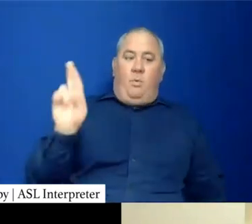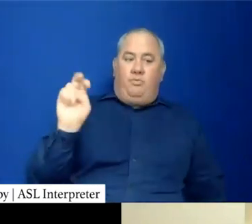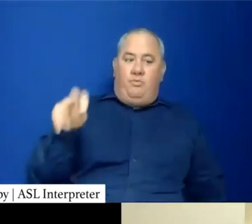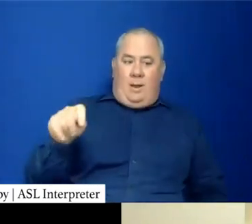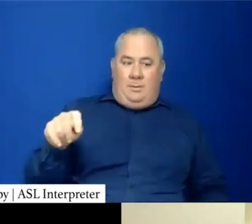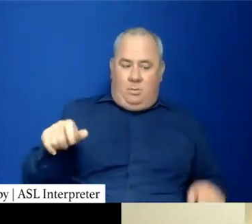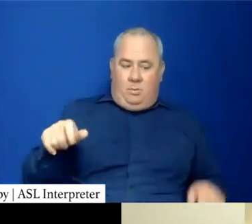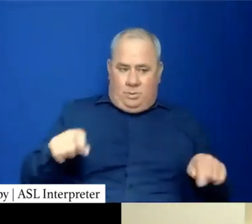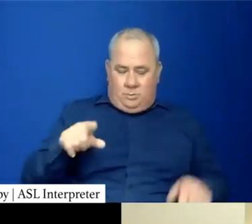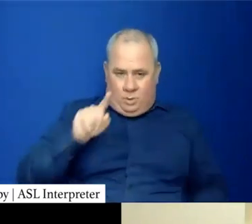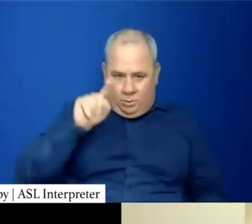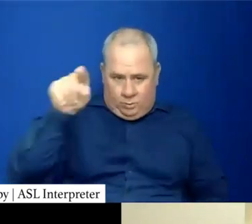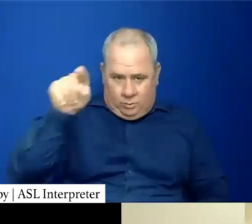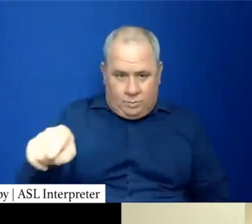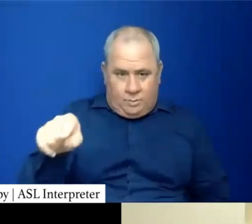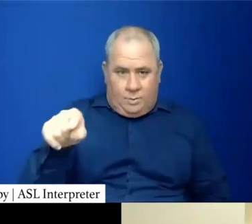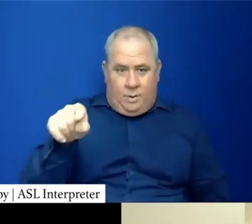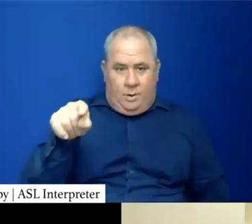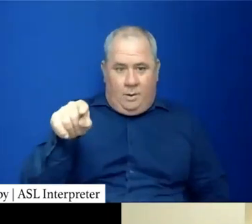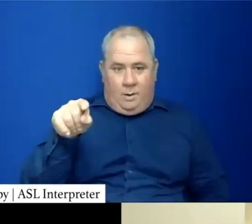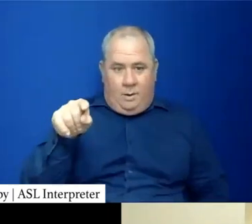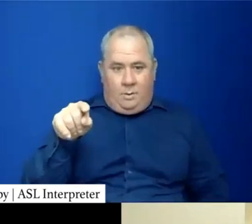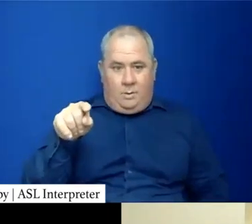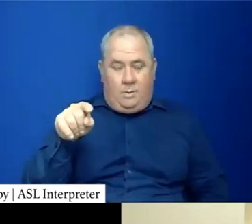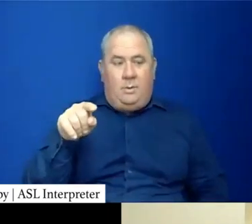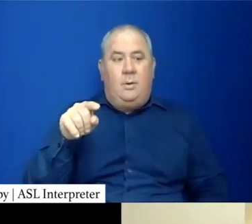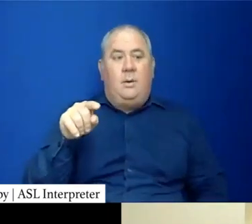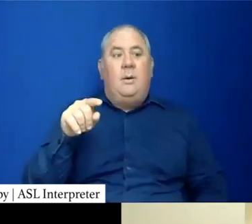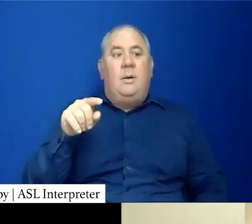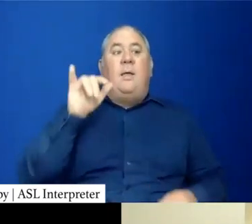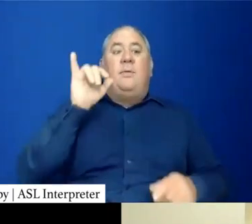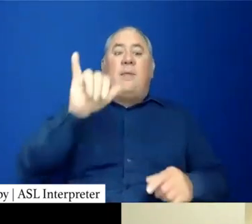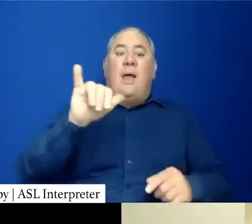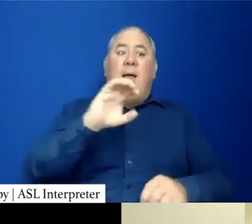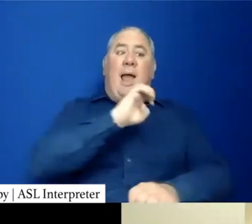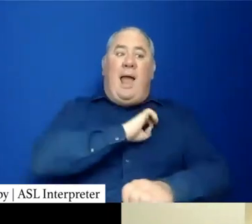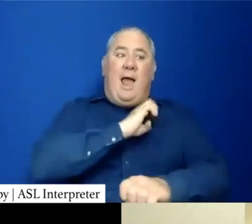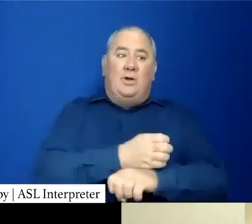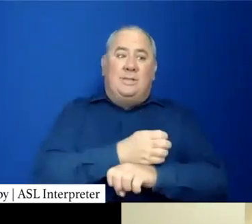And I had not had that amount of energy since high school.